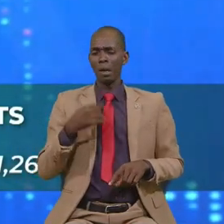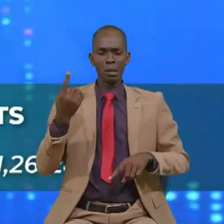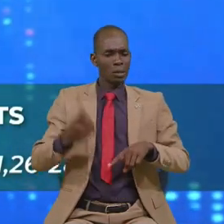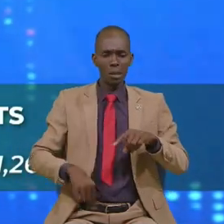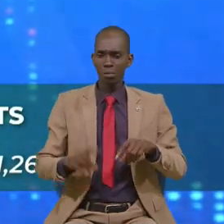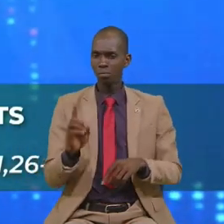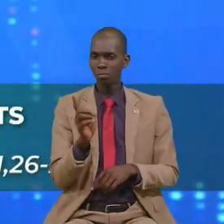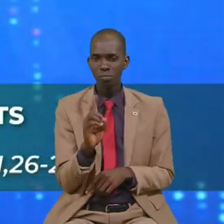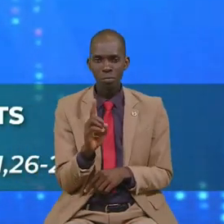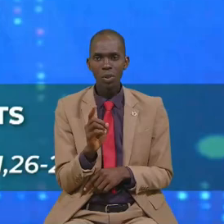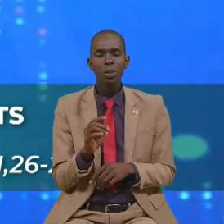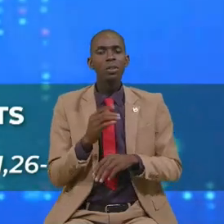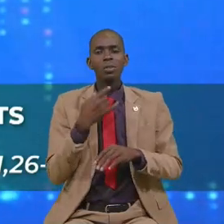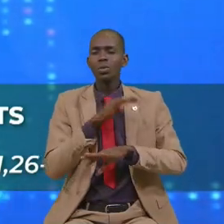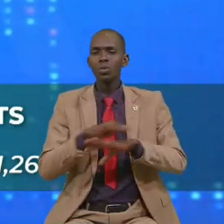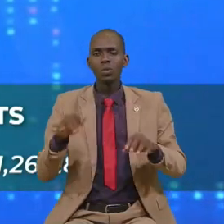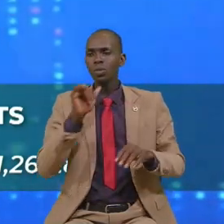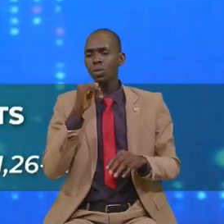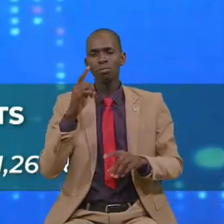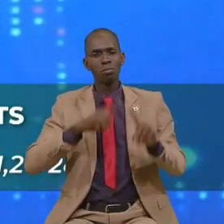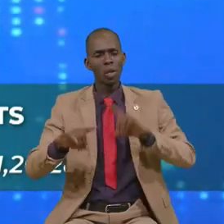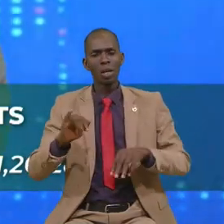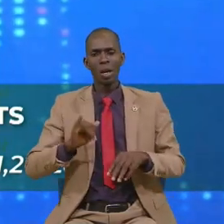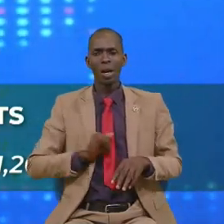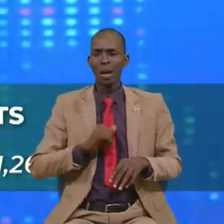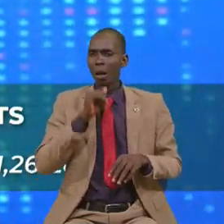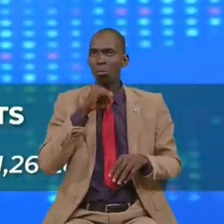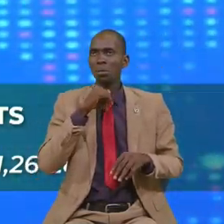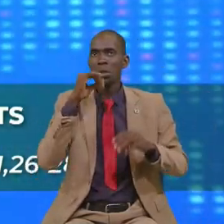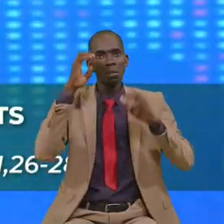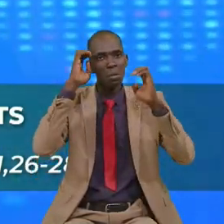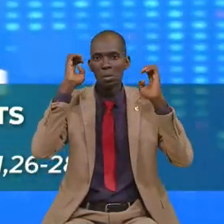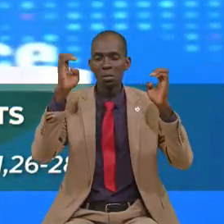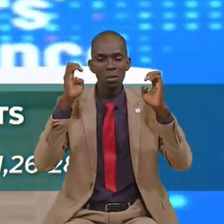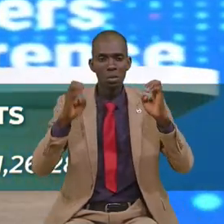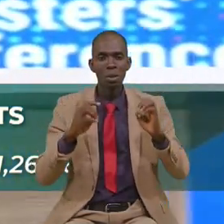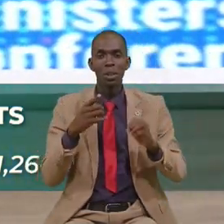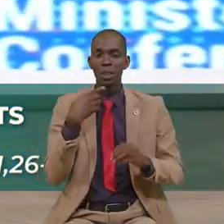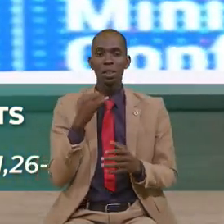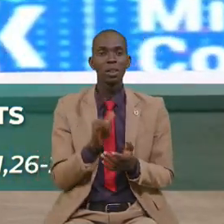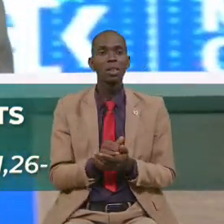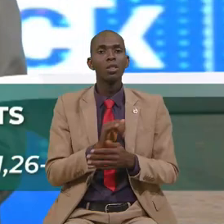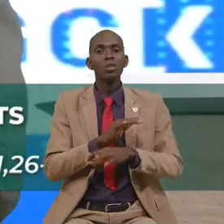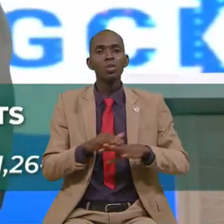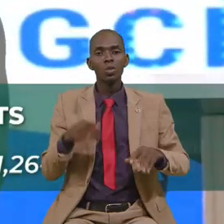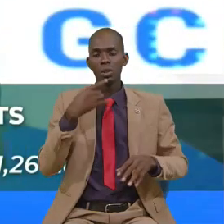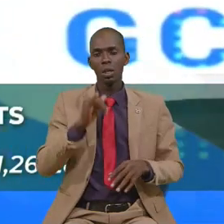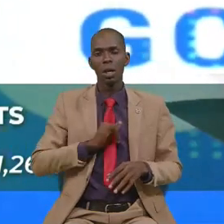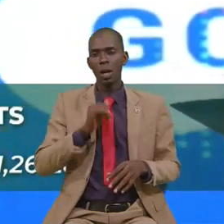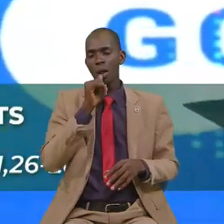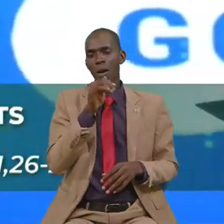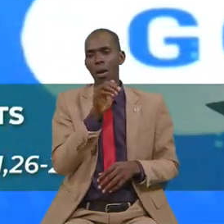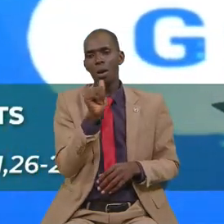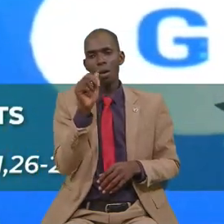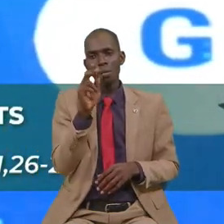man, uneducated man. He said, say not, I am an ignorant woman.